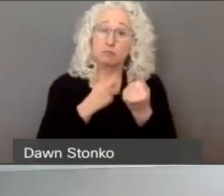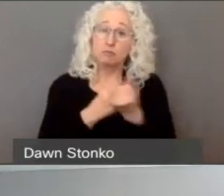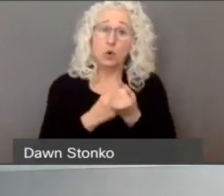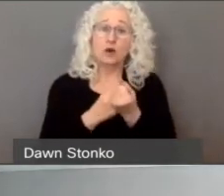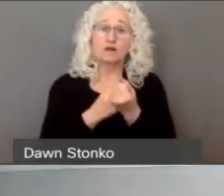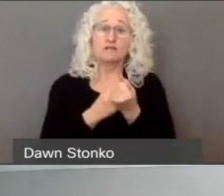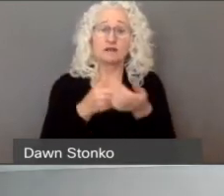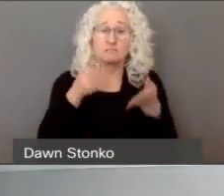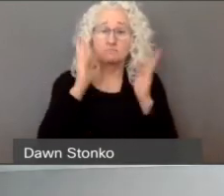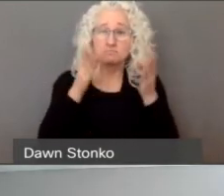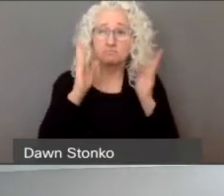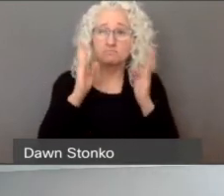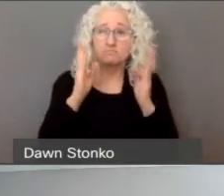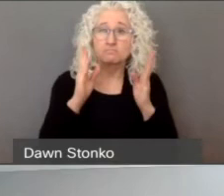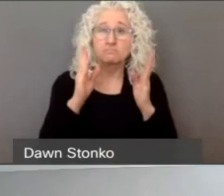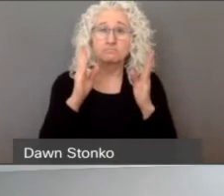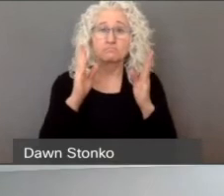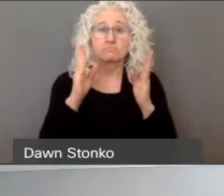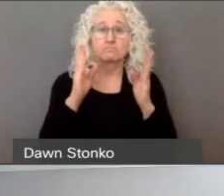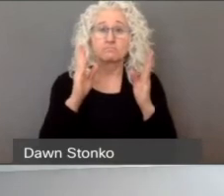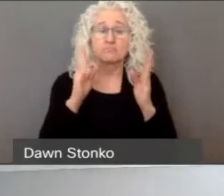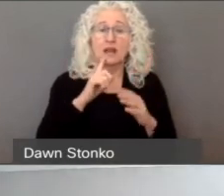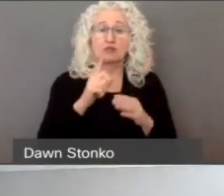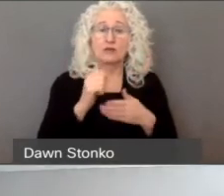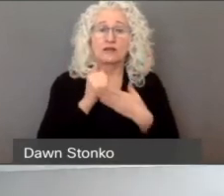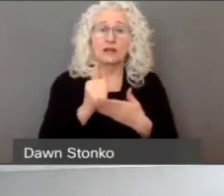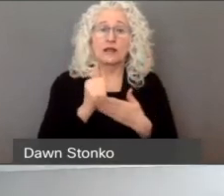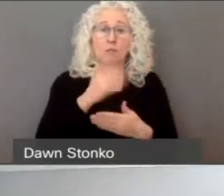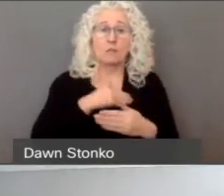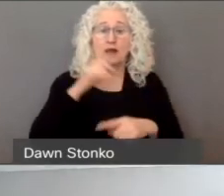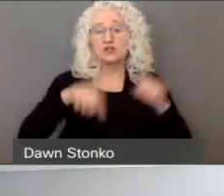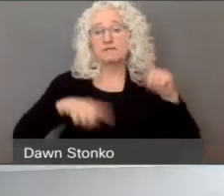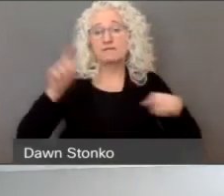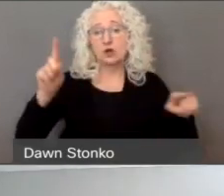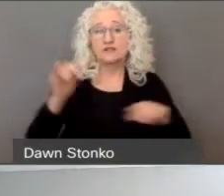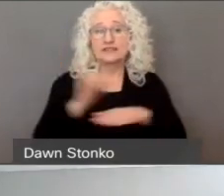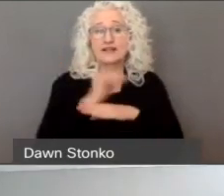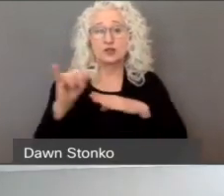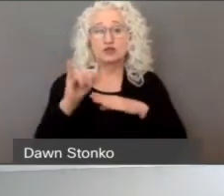really help our diverse industries across Howard County.